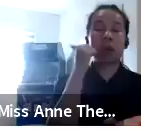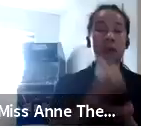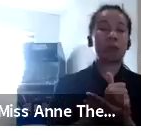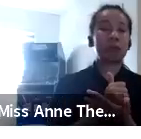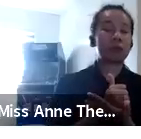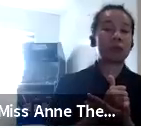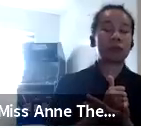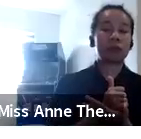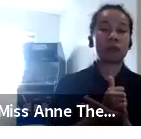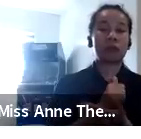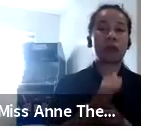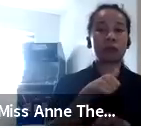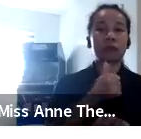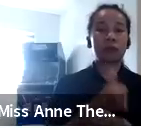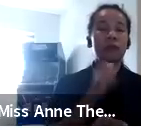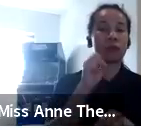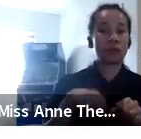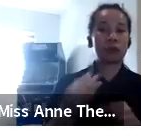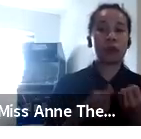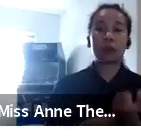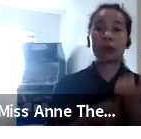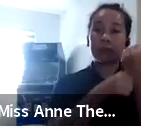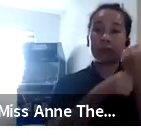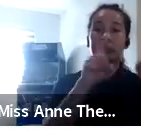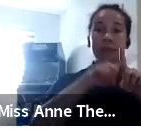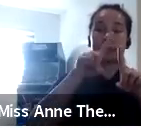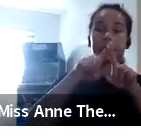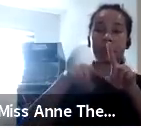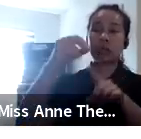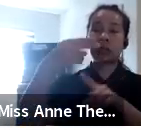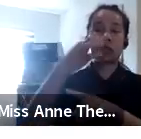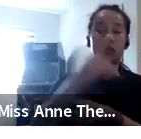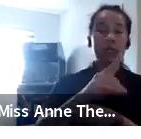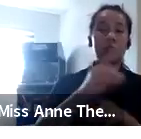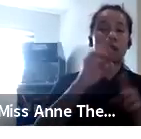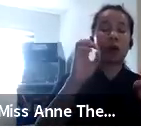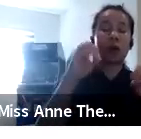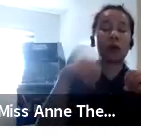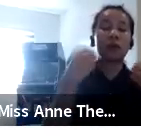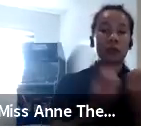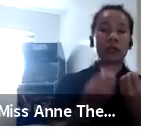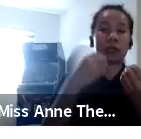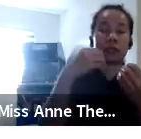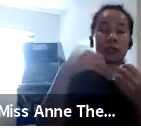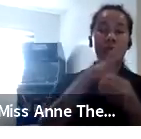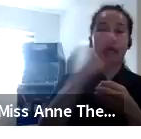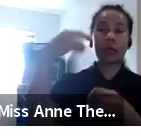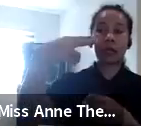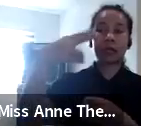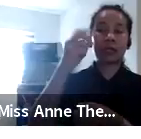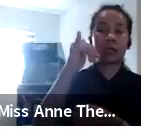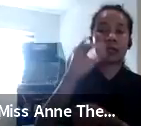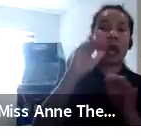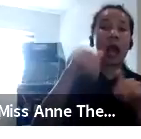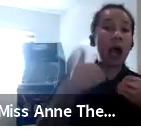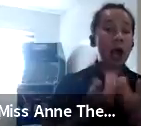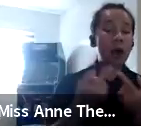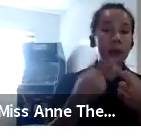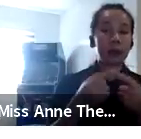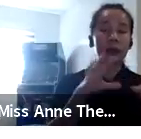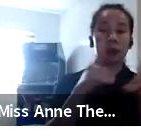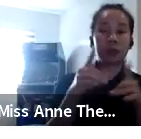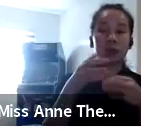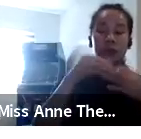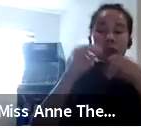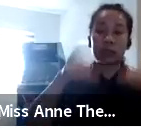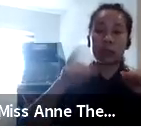So we also assist the different CHED regional offices and HEIs on how to go about flexible learning, especially